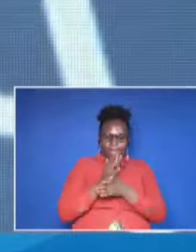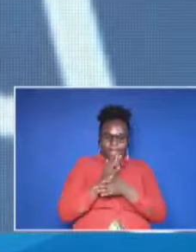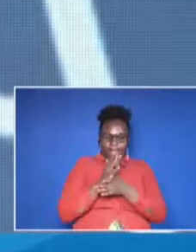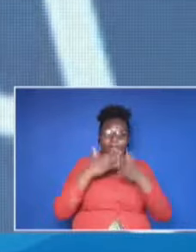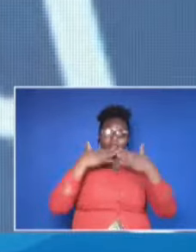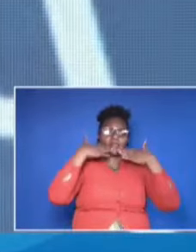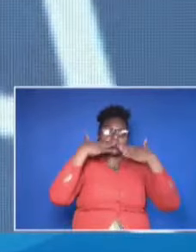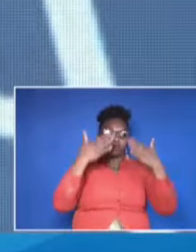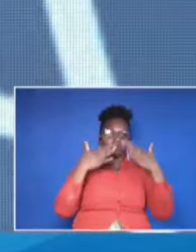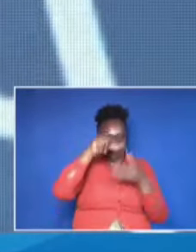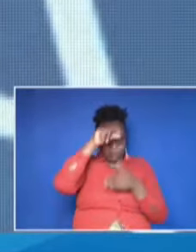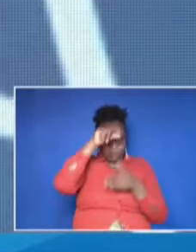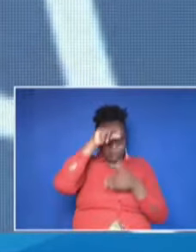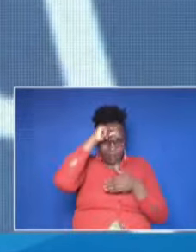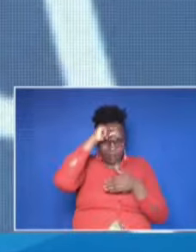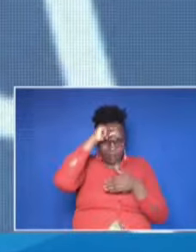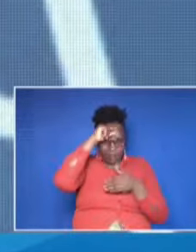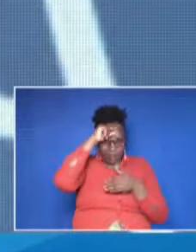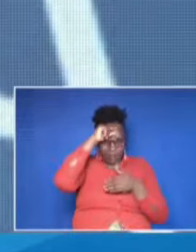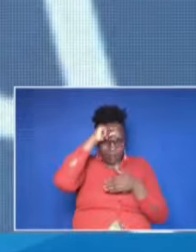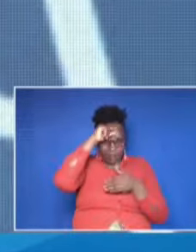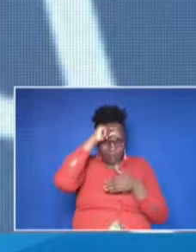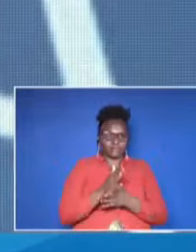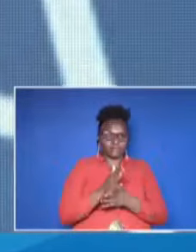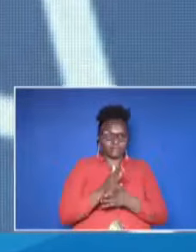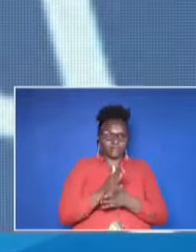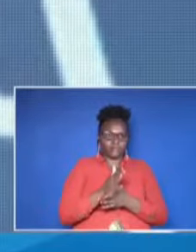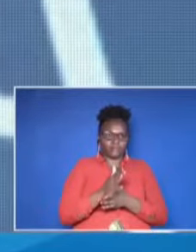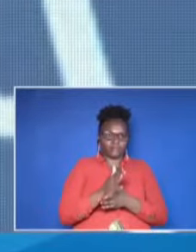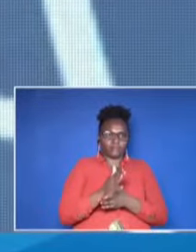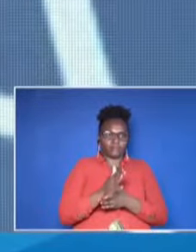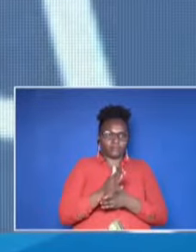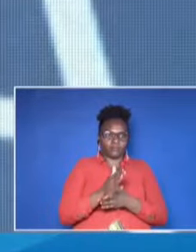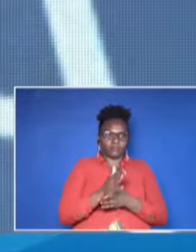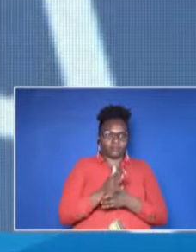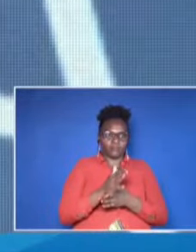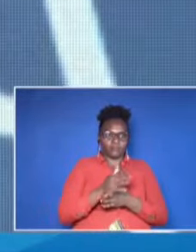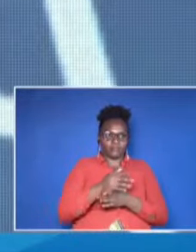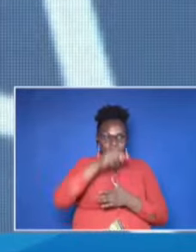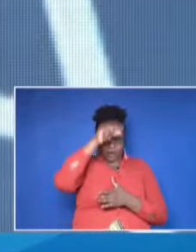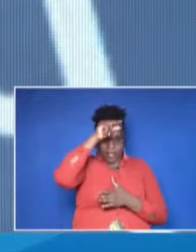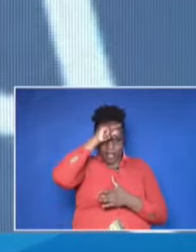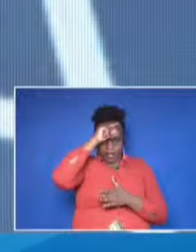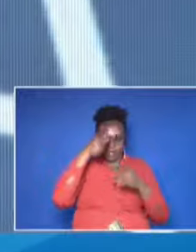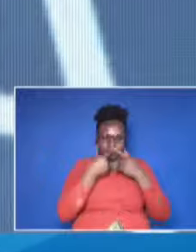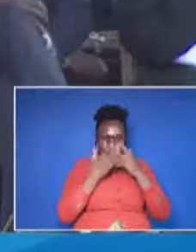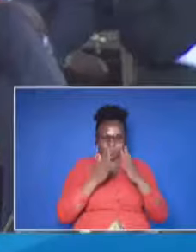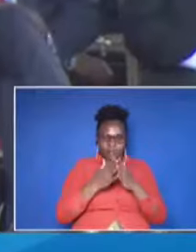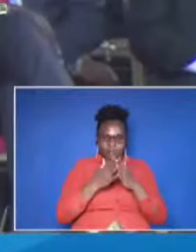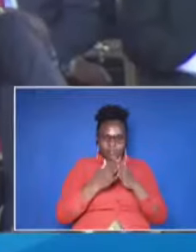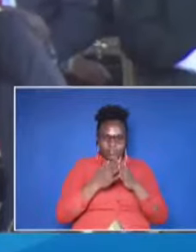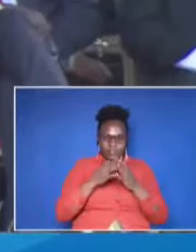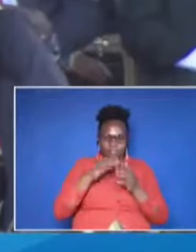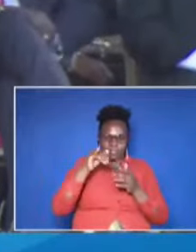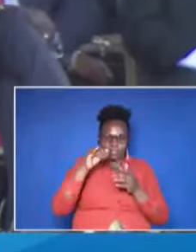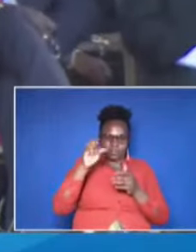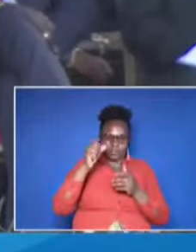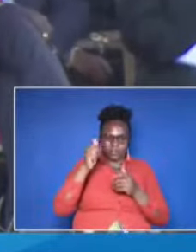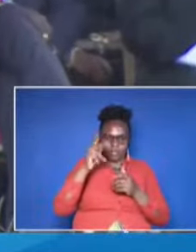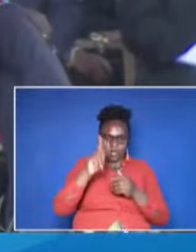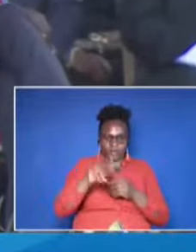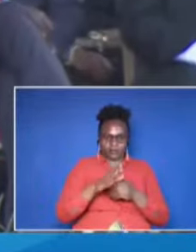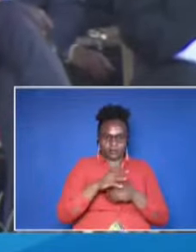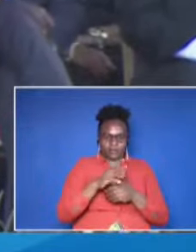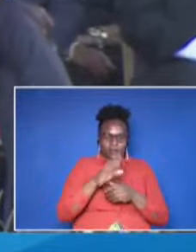thank you so much Governor we have the government spokesperson honorable Isaac